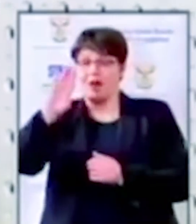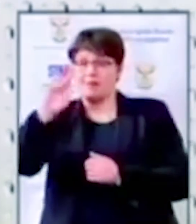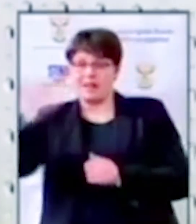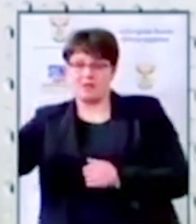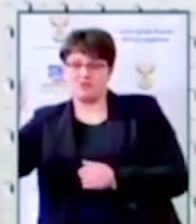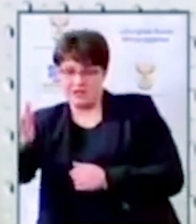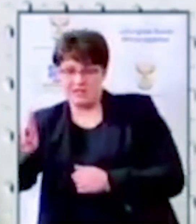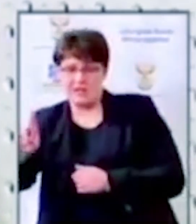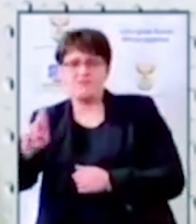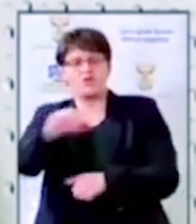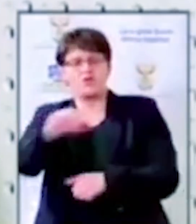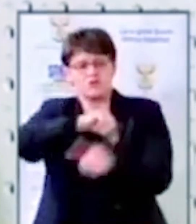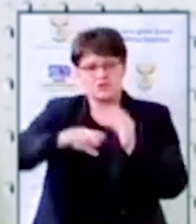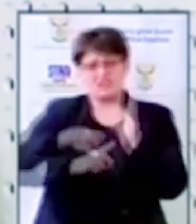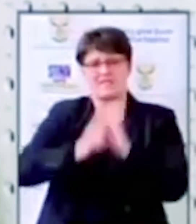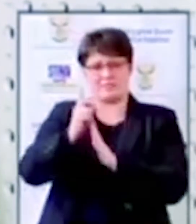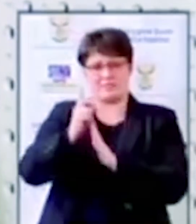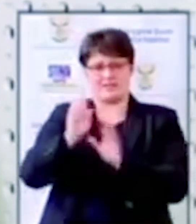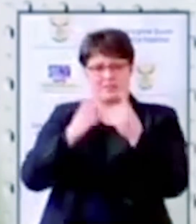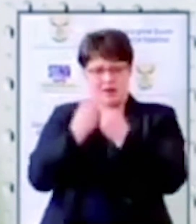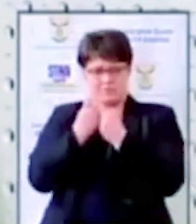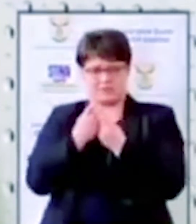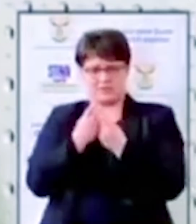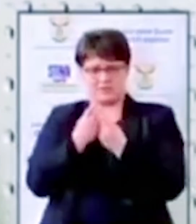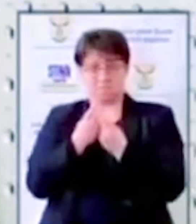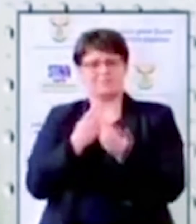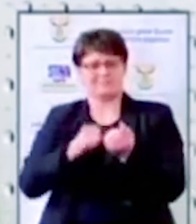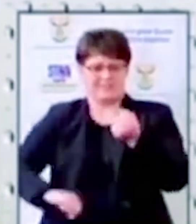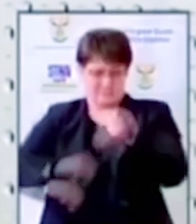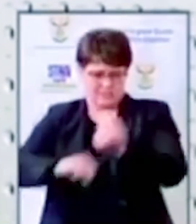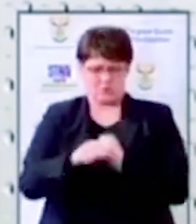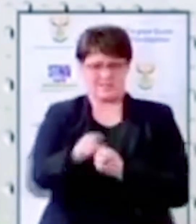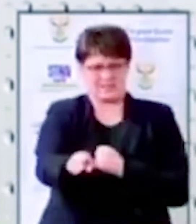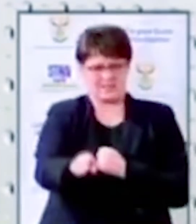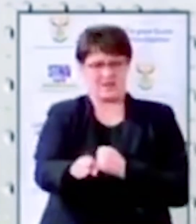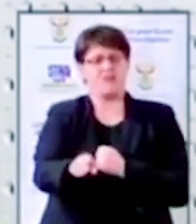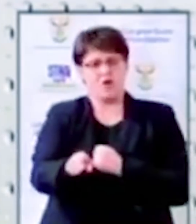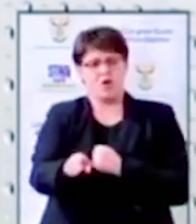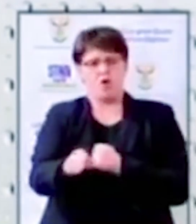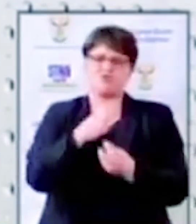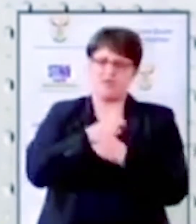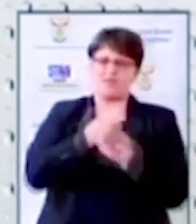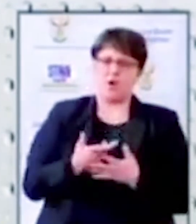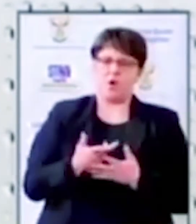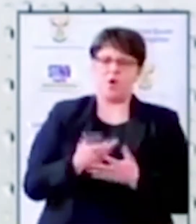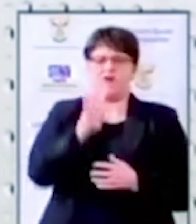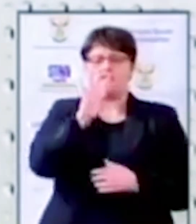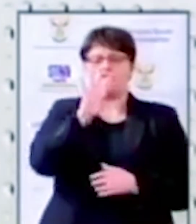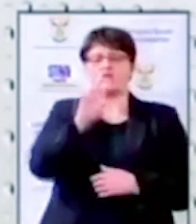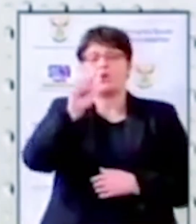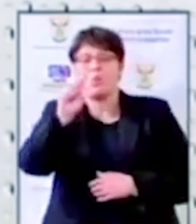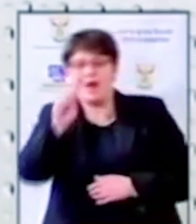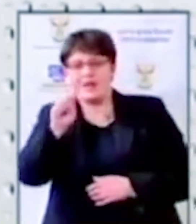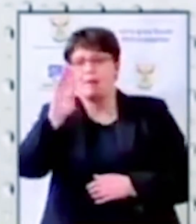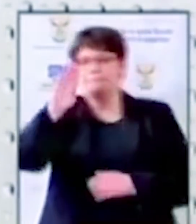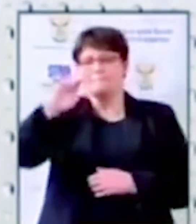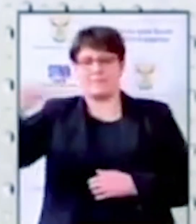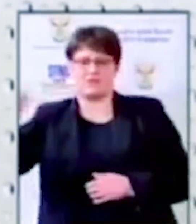Social Development Department is proposed for a total relief package of 41 billion rand.